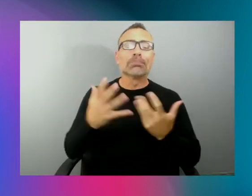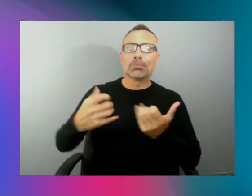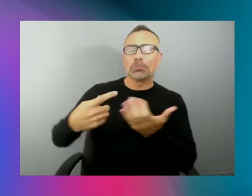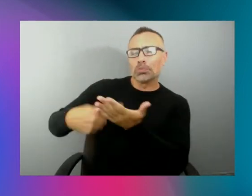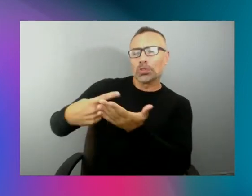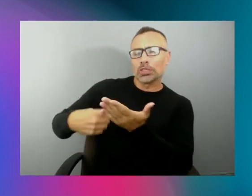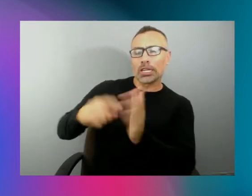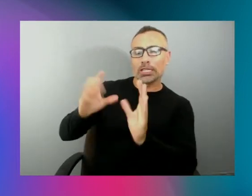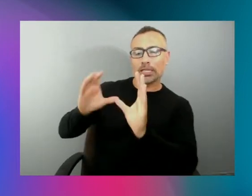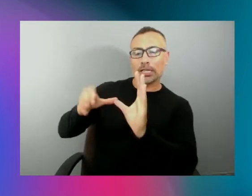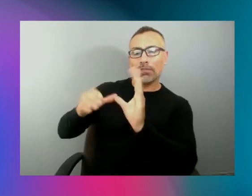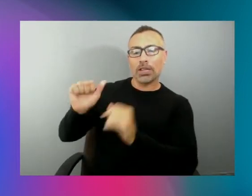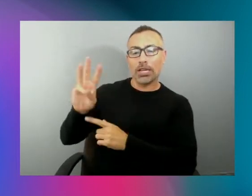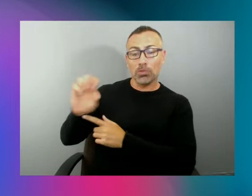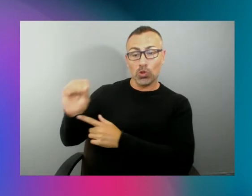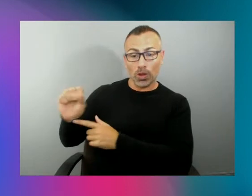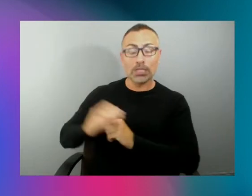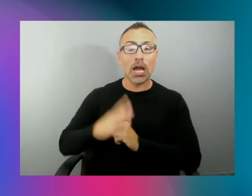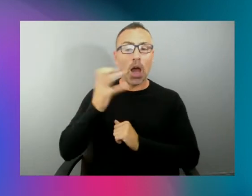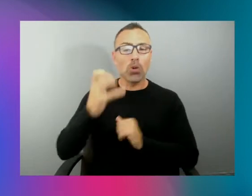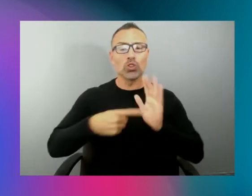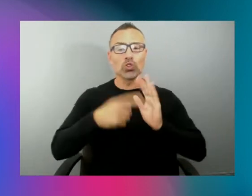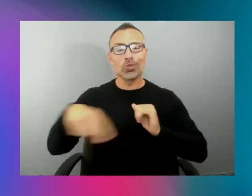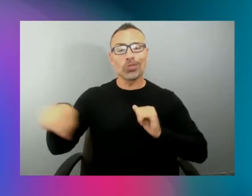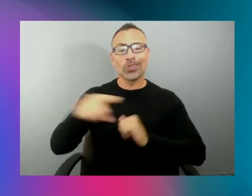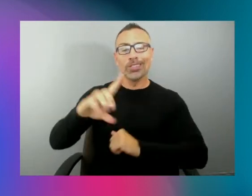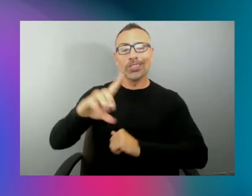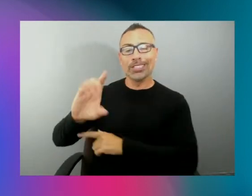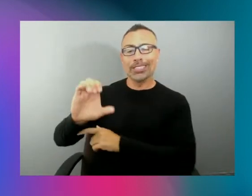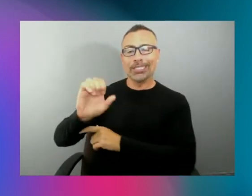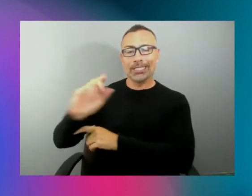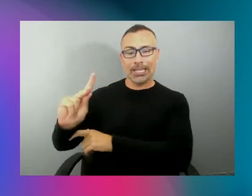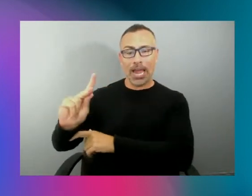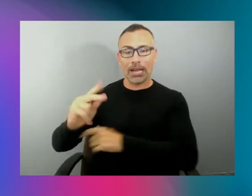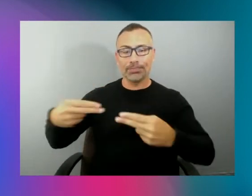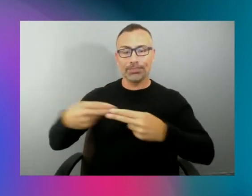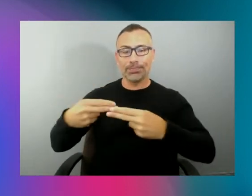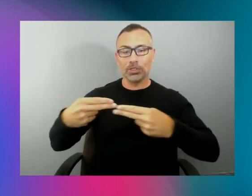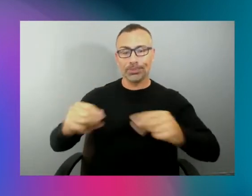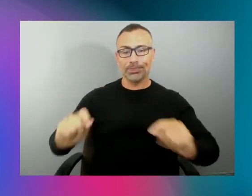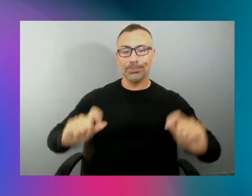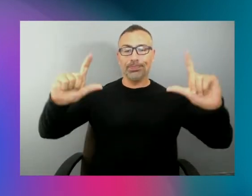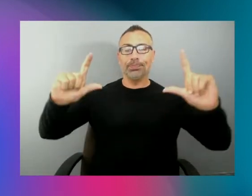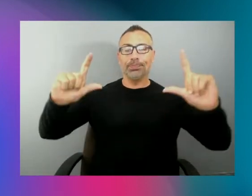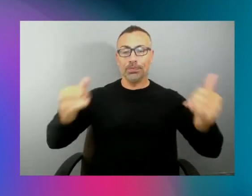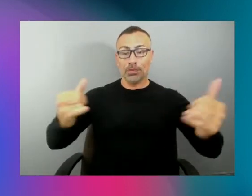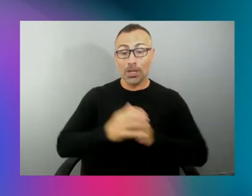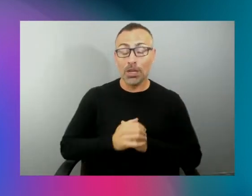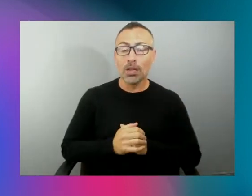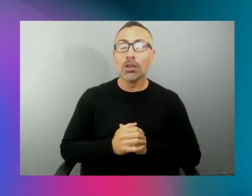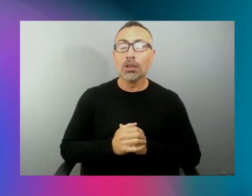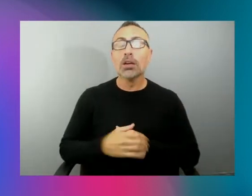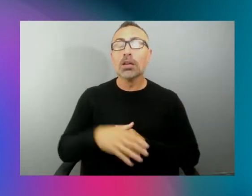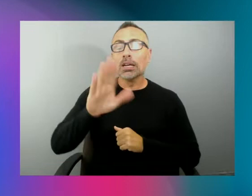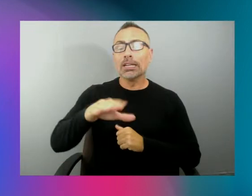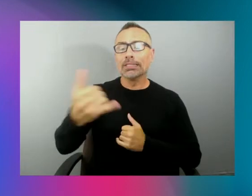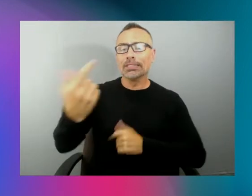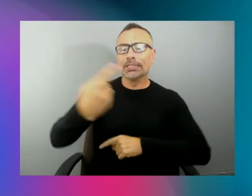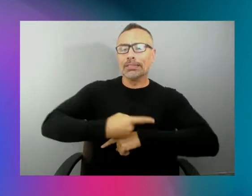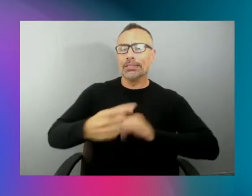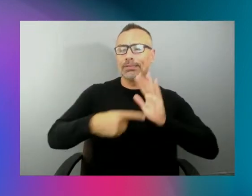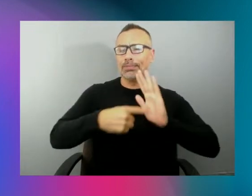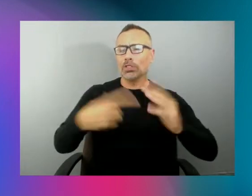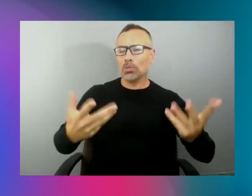will show you the deck. I'm going to show the deck now. Today's demo is building